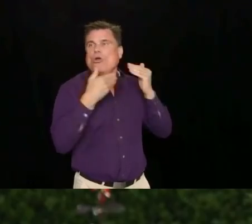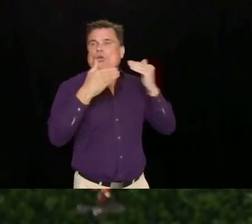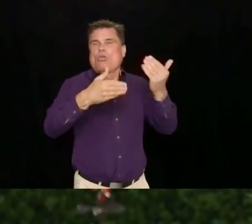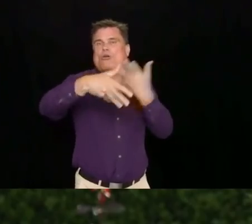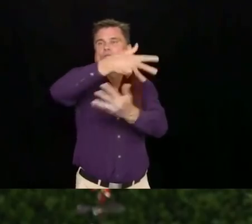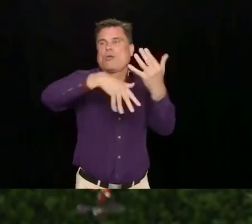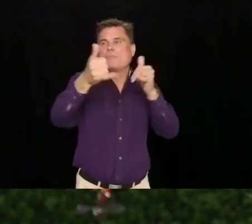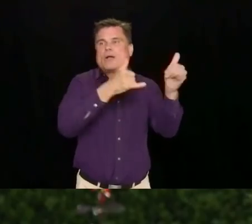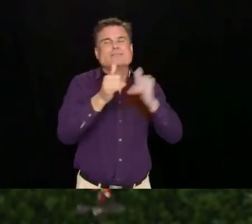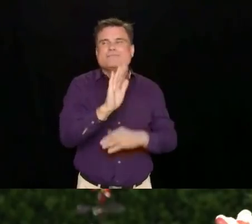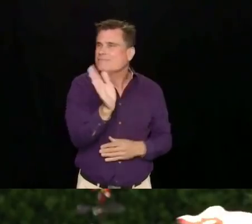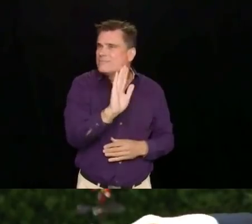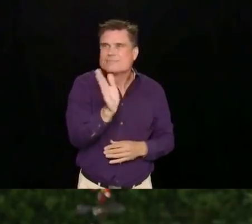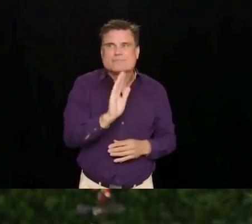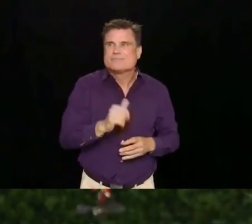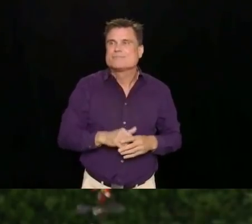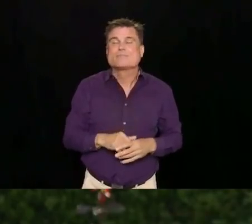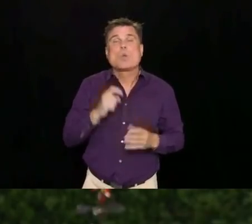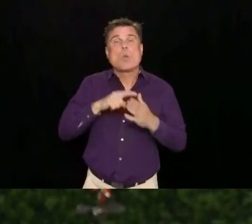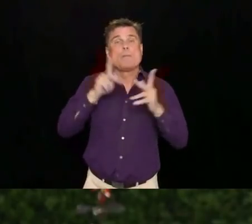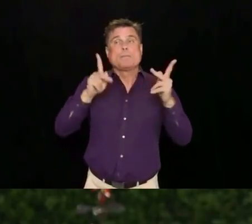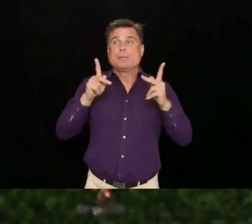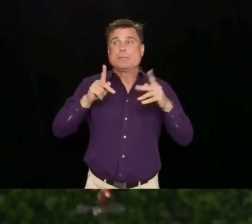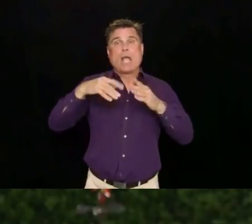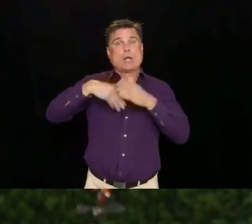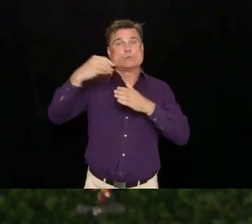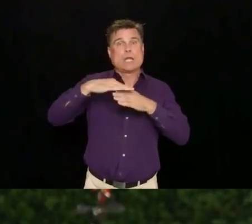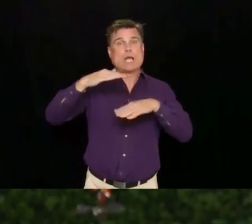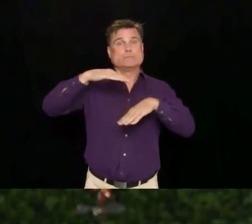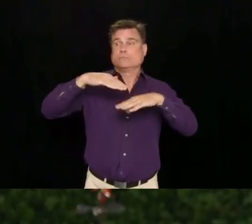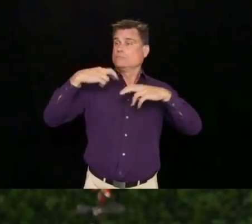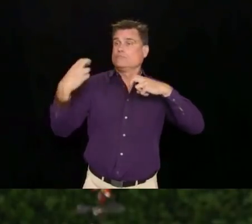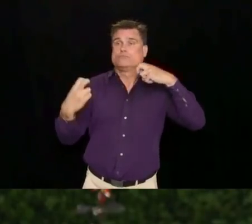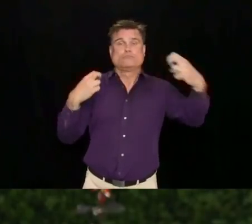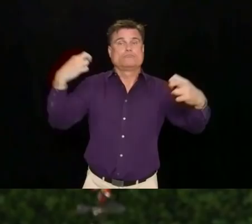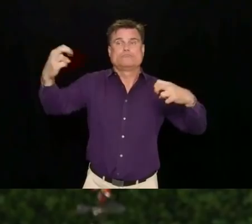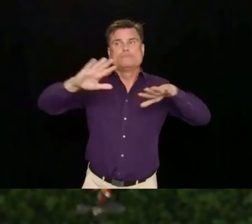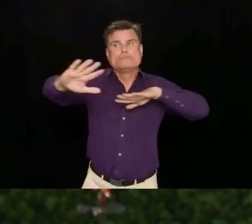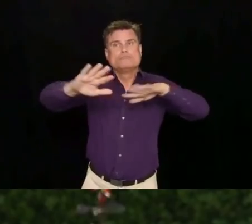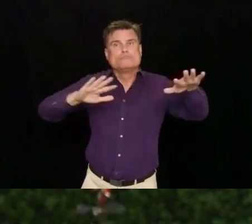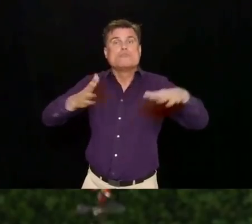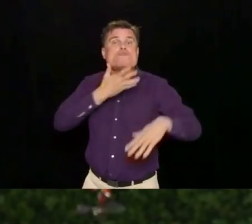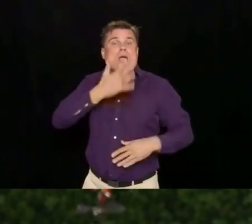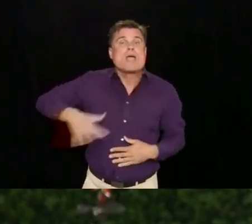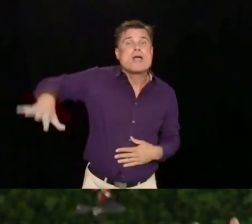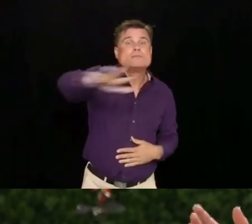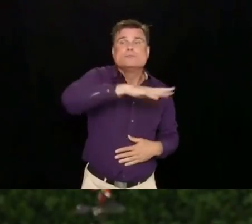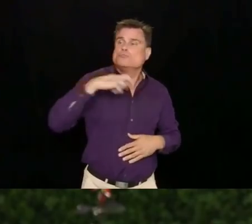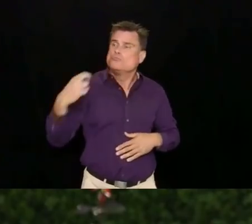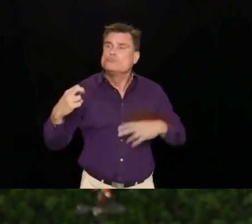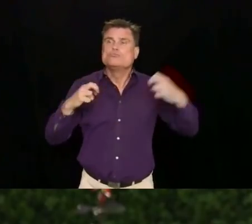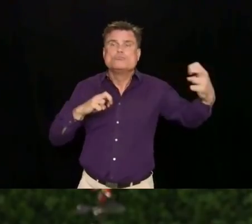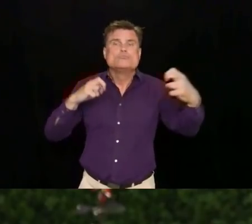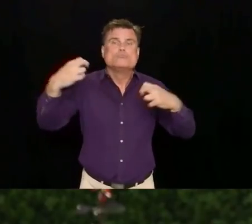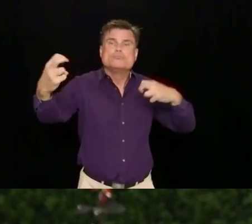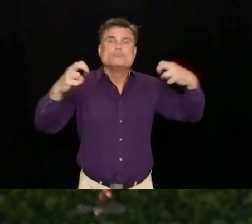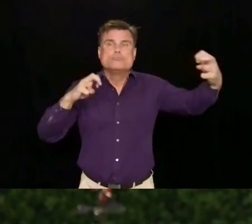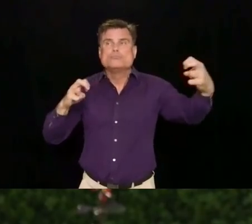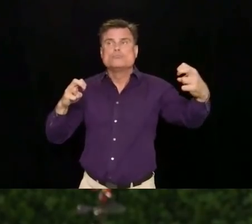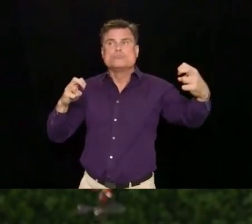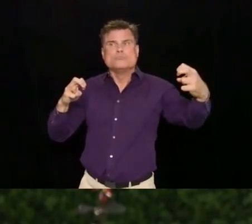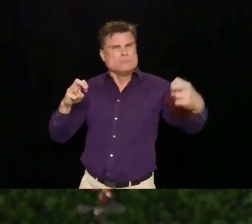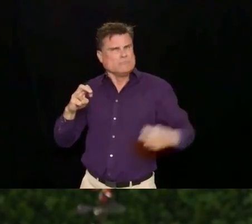people in the front lawn, physically distanced, having kind of a new form of party where we're often around in a circle and people are keeping